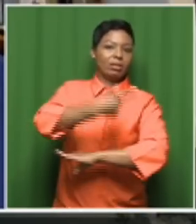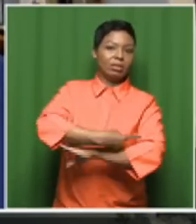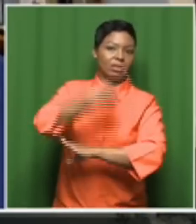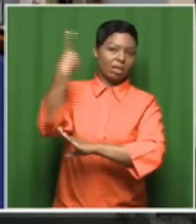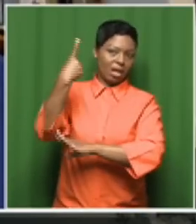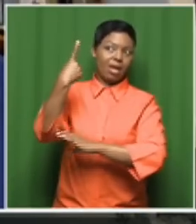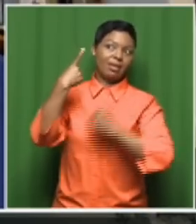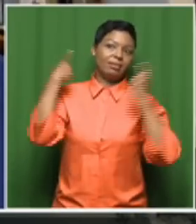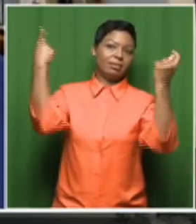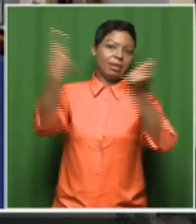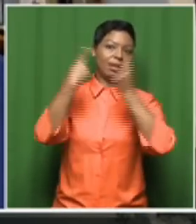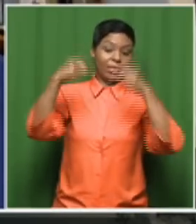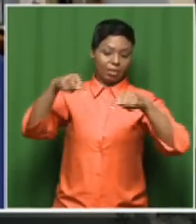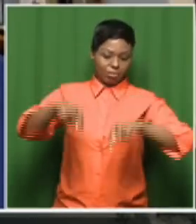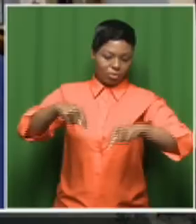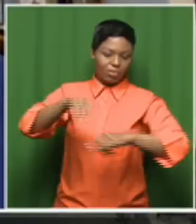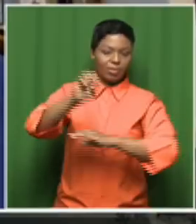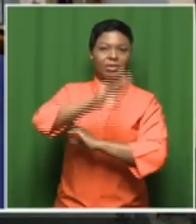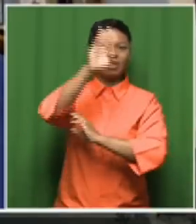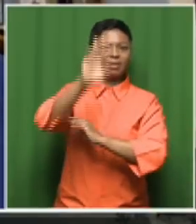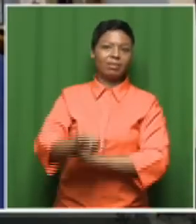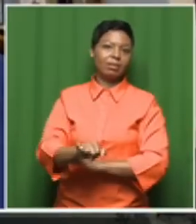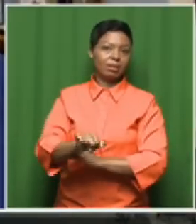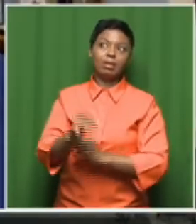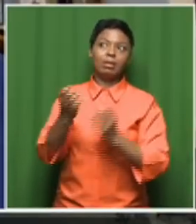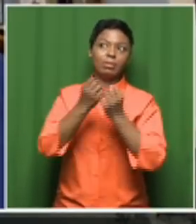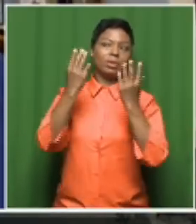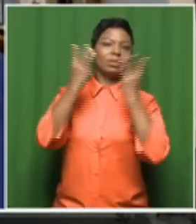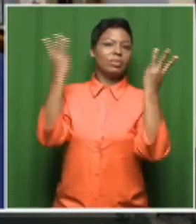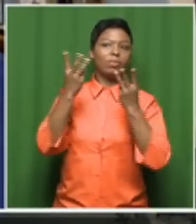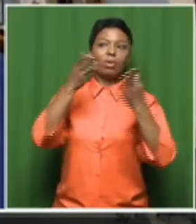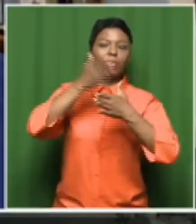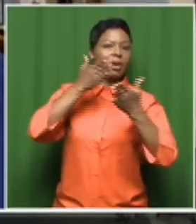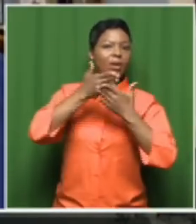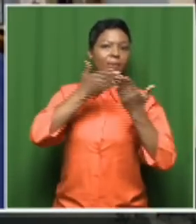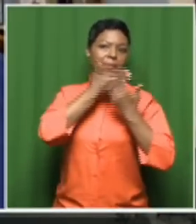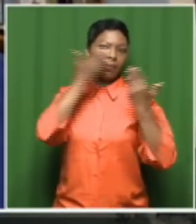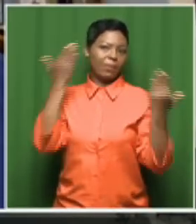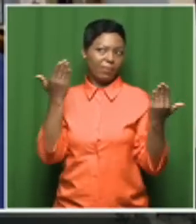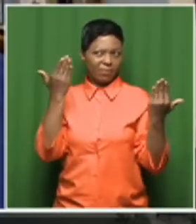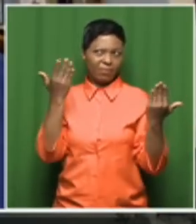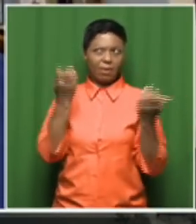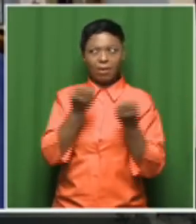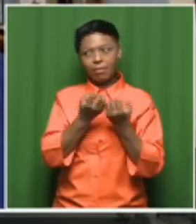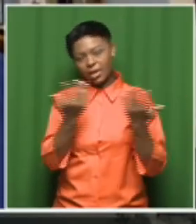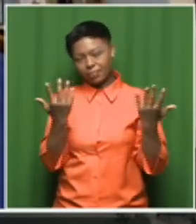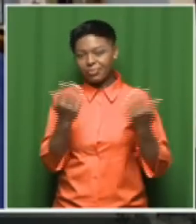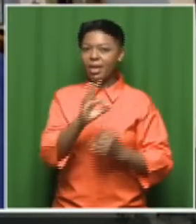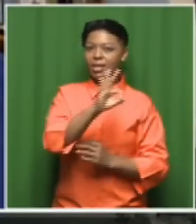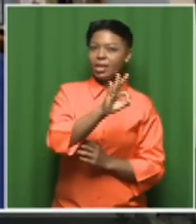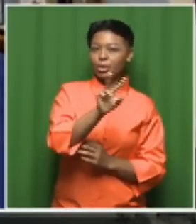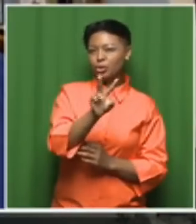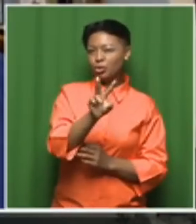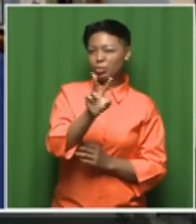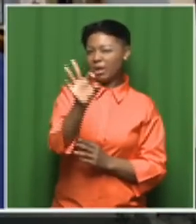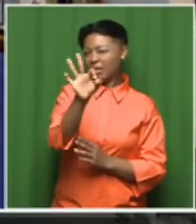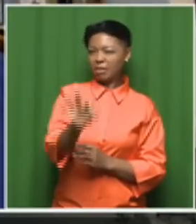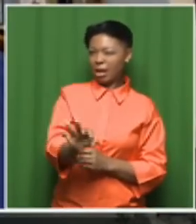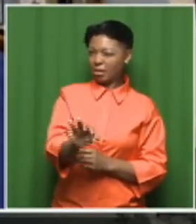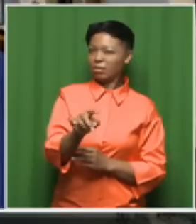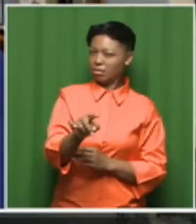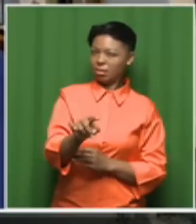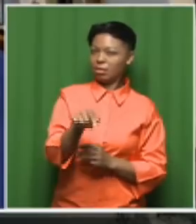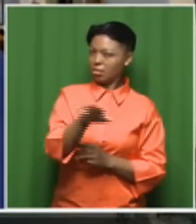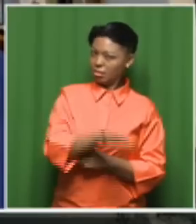to celebrate when we have a look at such a high unemployment rate. I mean, standing at about 32% approximately in South